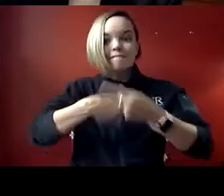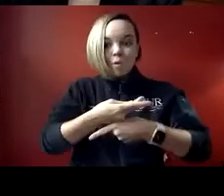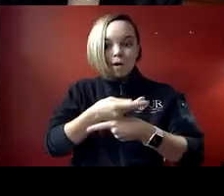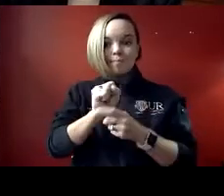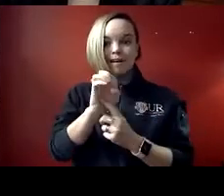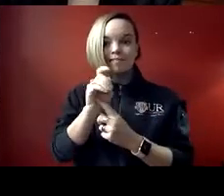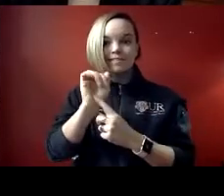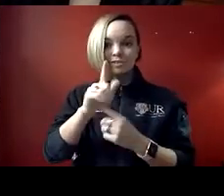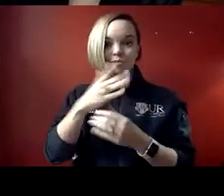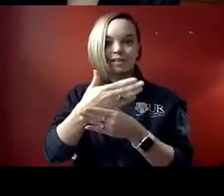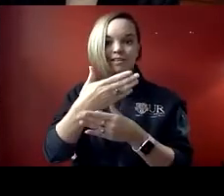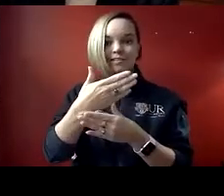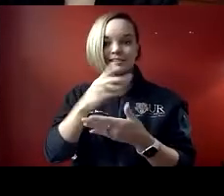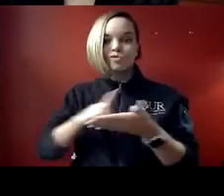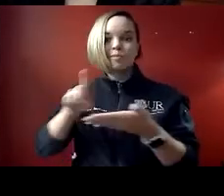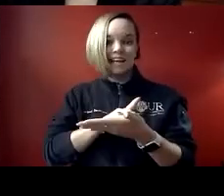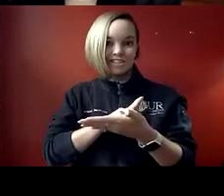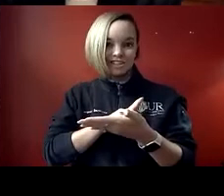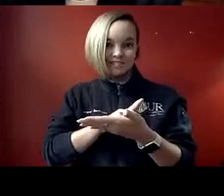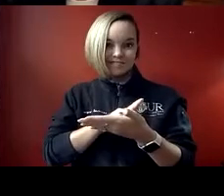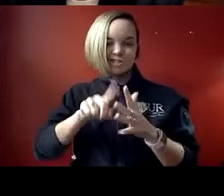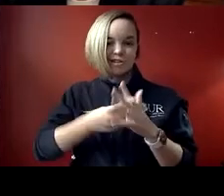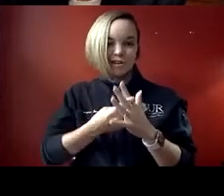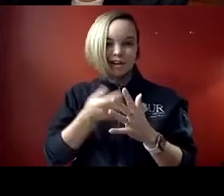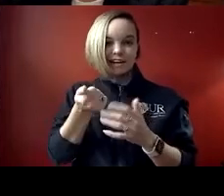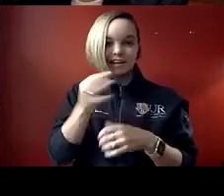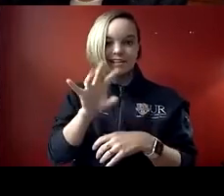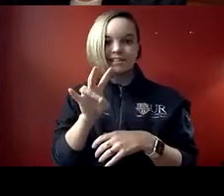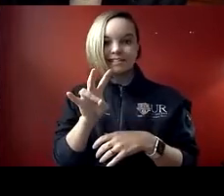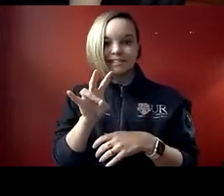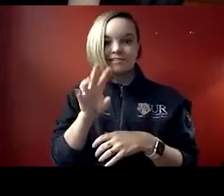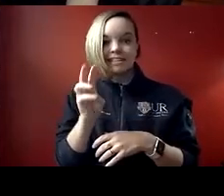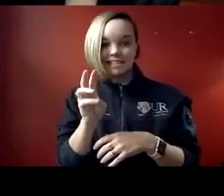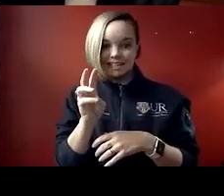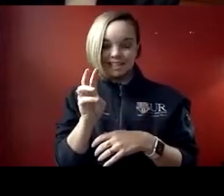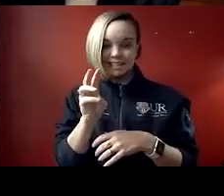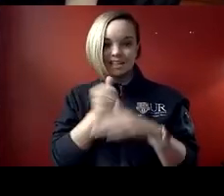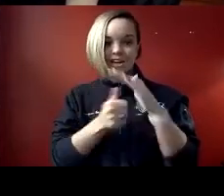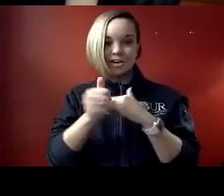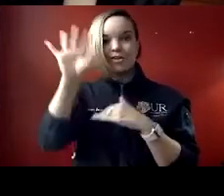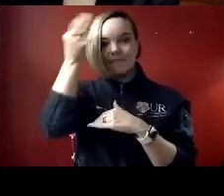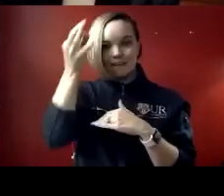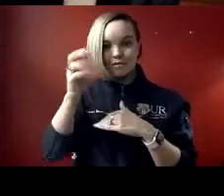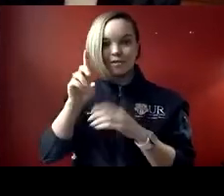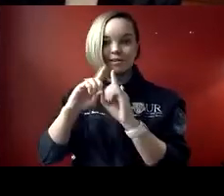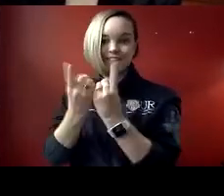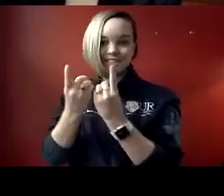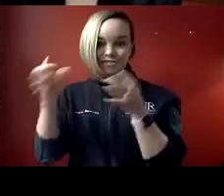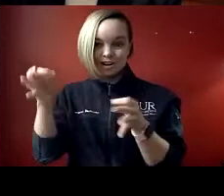of 1976 in the federal district court, and as I'll be talking about in a few minutes, in